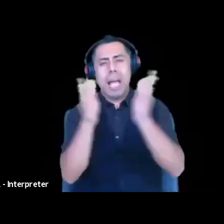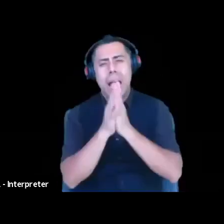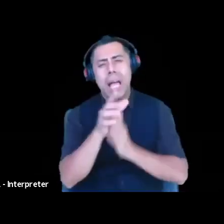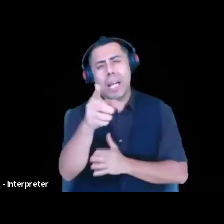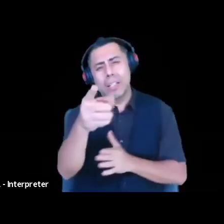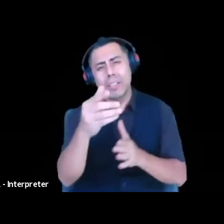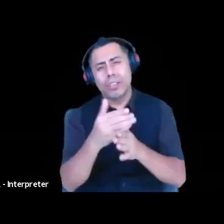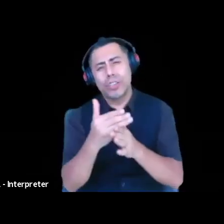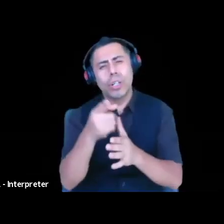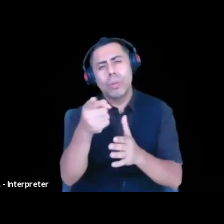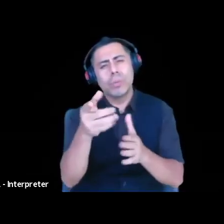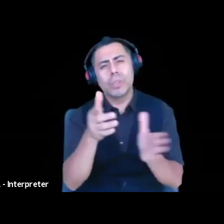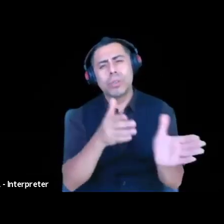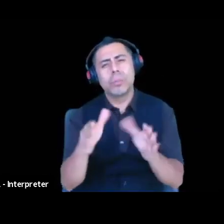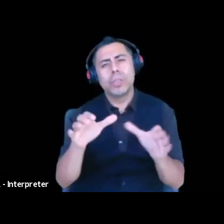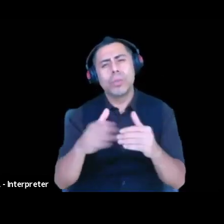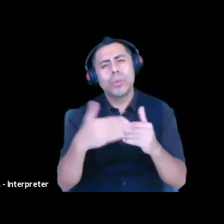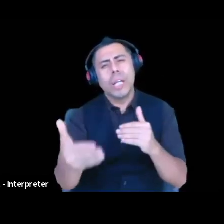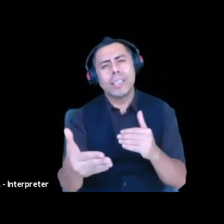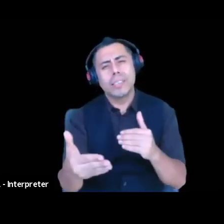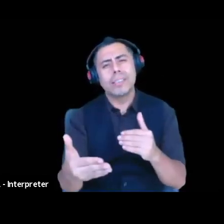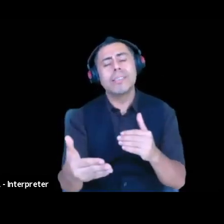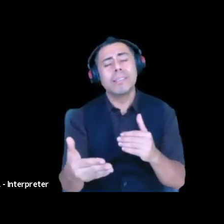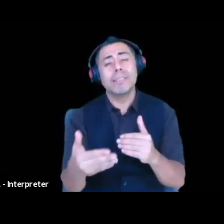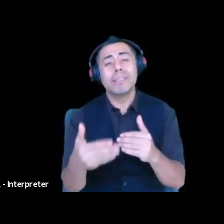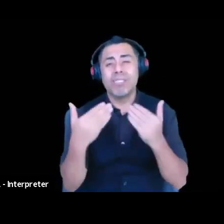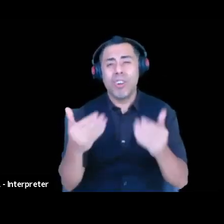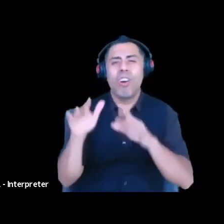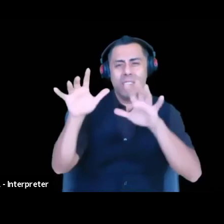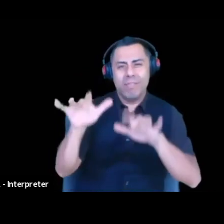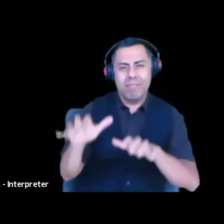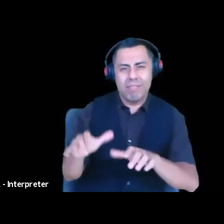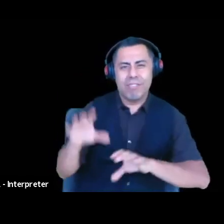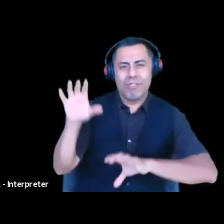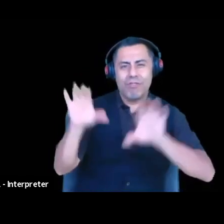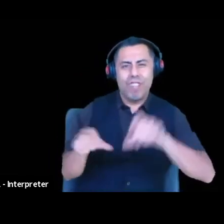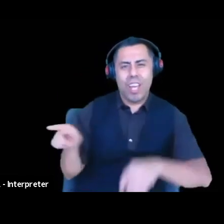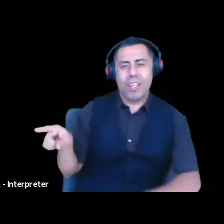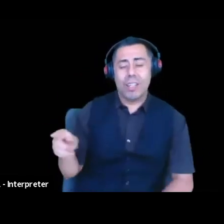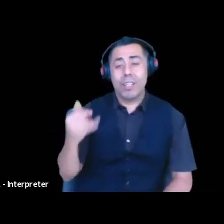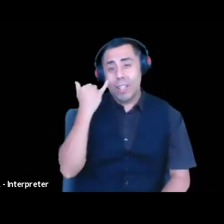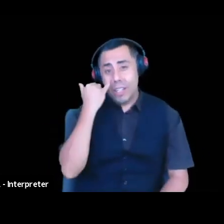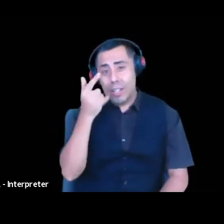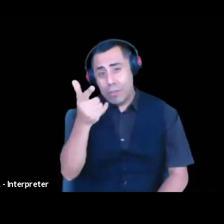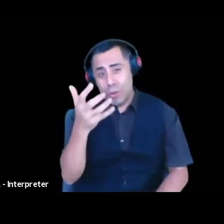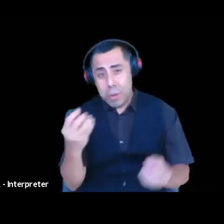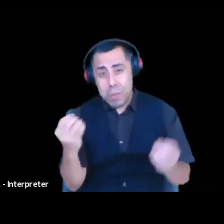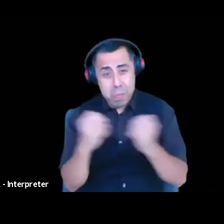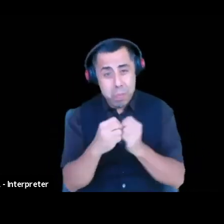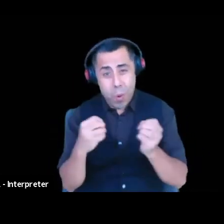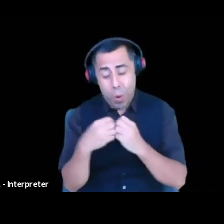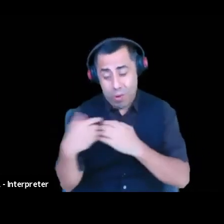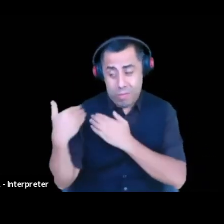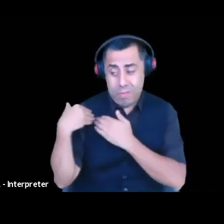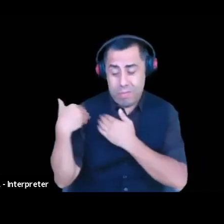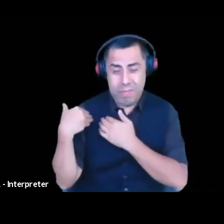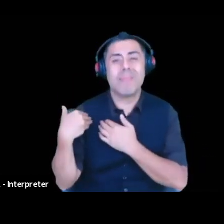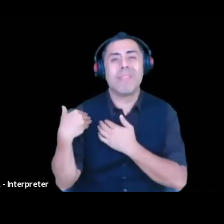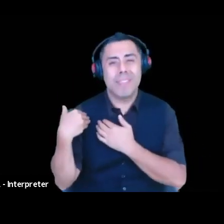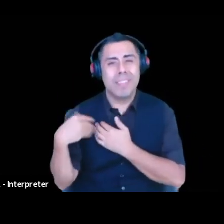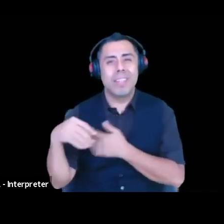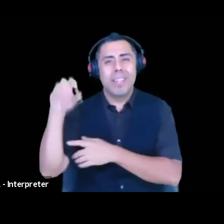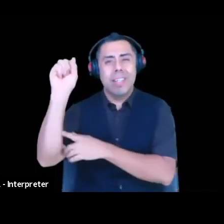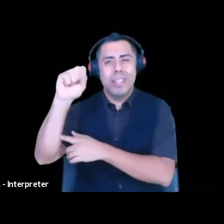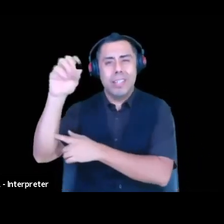to take, placing them now in the chat, or for even more accountability, on social media using the hashtag